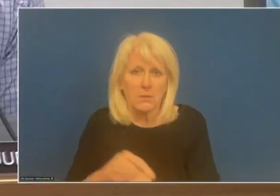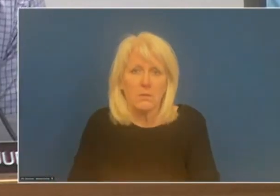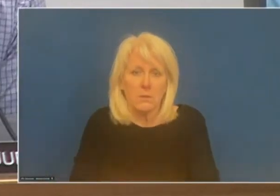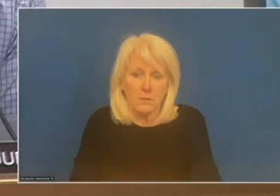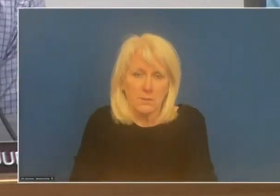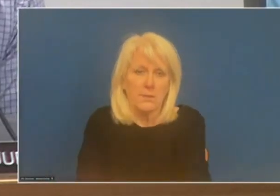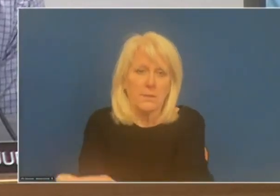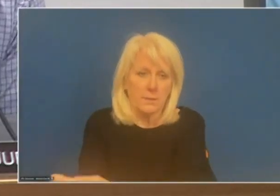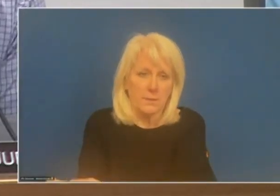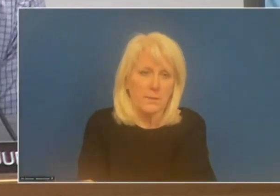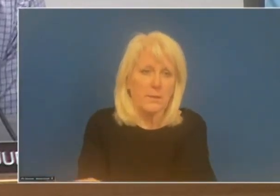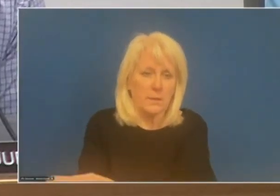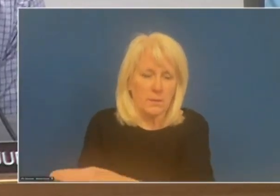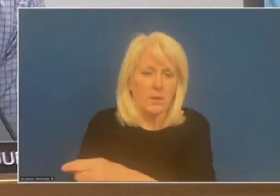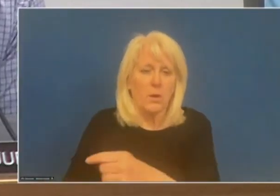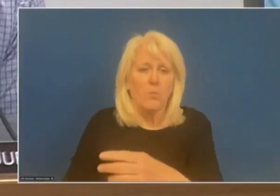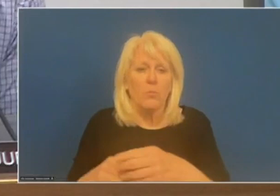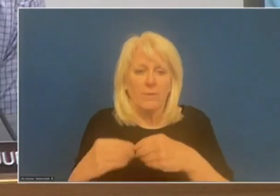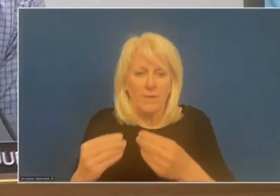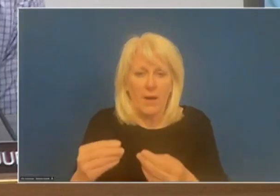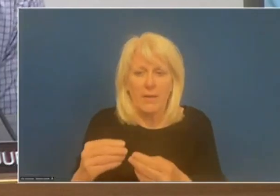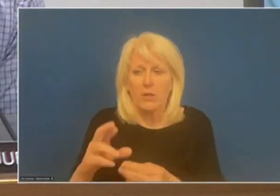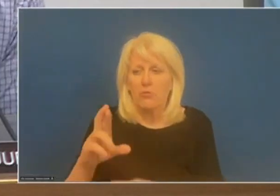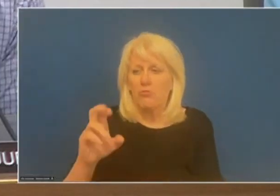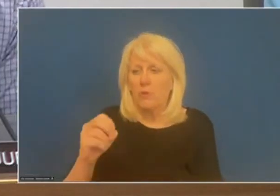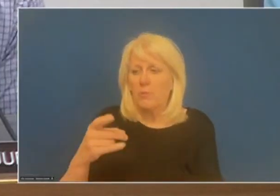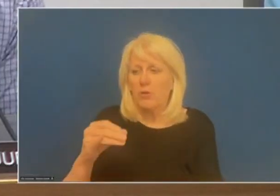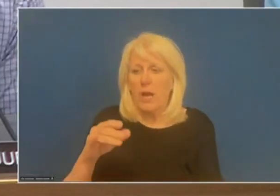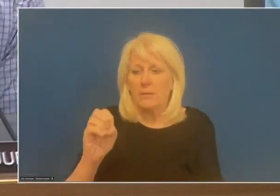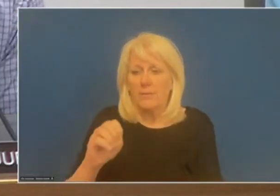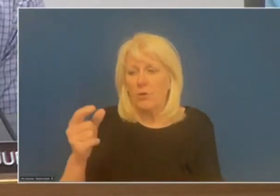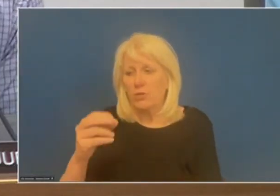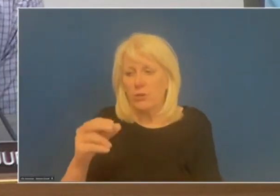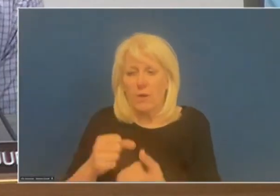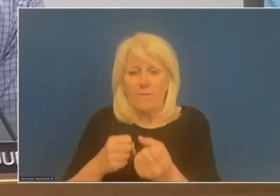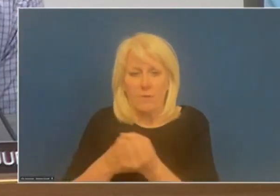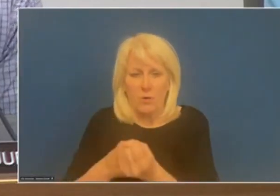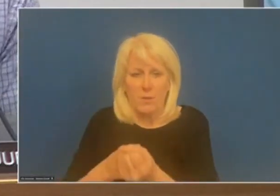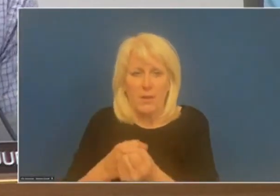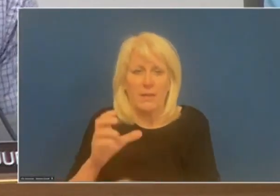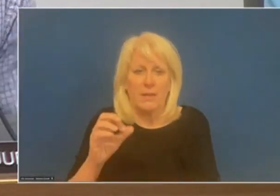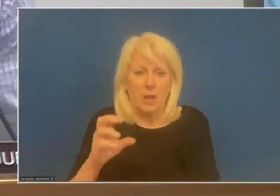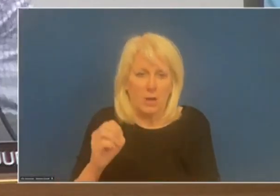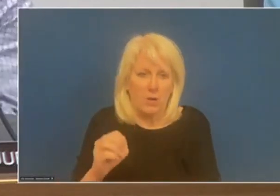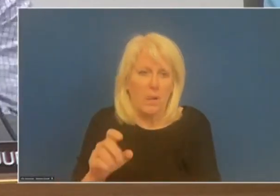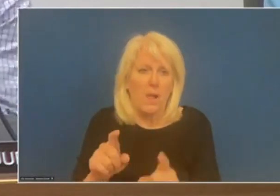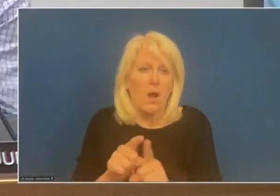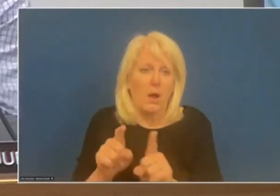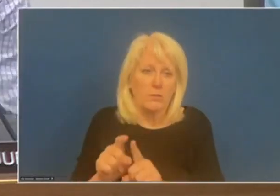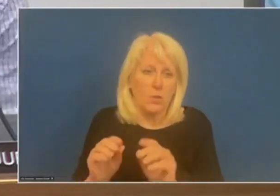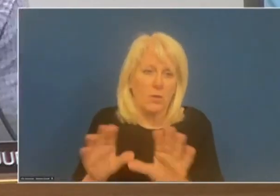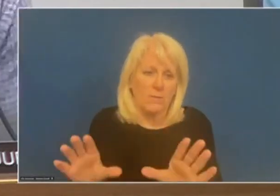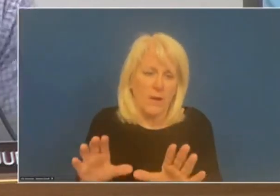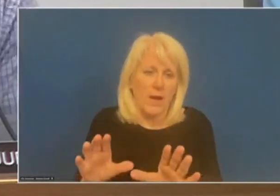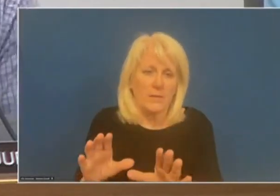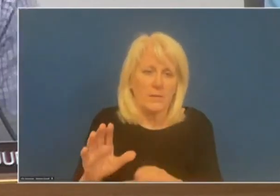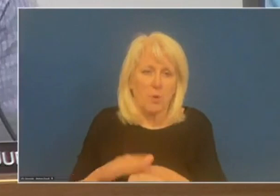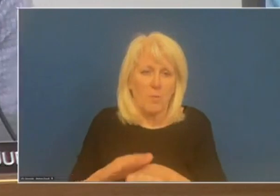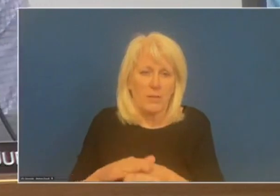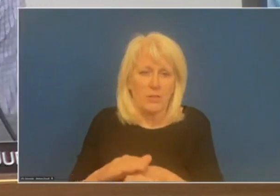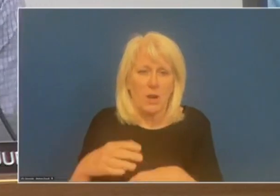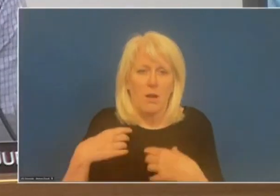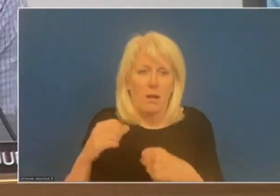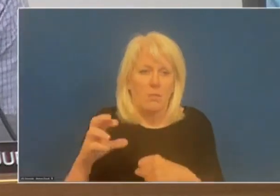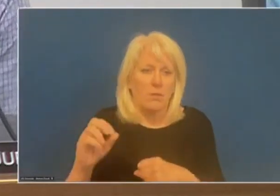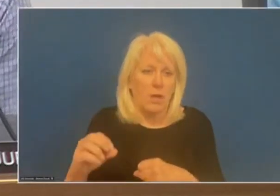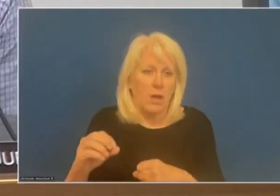providers providing reproductive or gender-affirming care. It also clarifies the prohibition on healthcare practitioner licensing boards from suspending or revoking a license